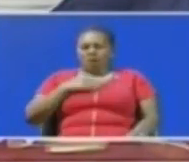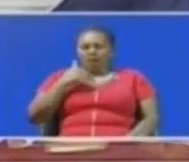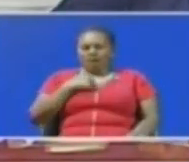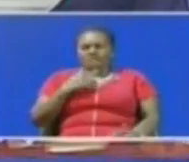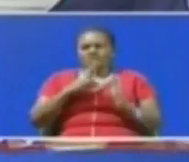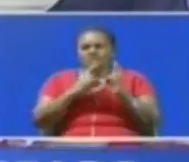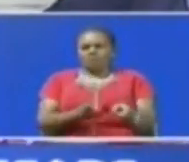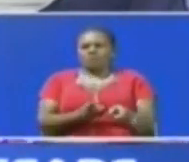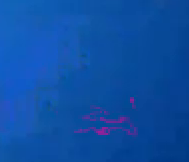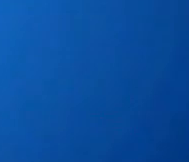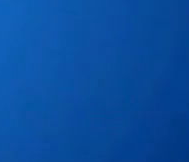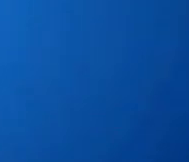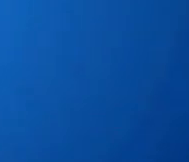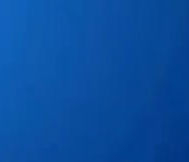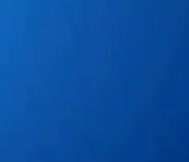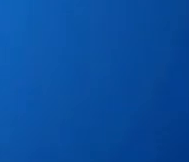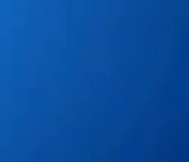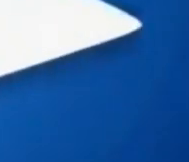report.